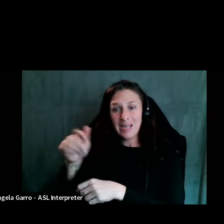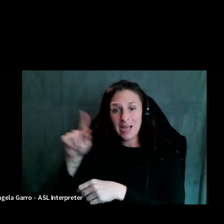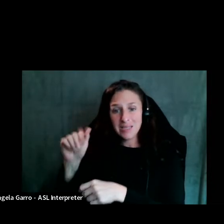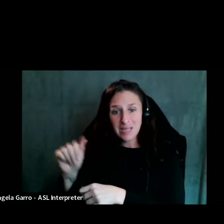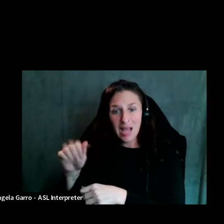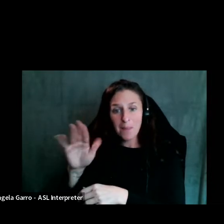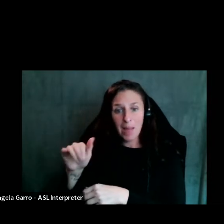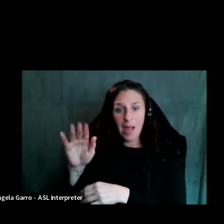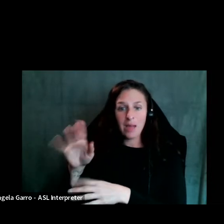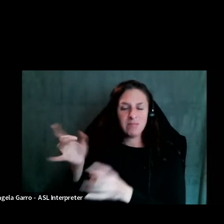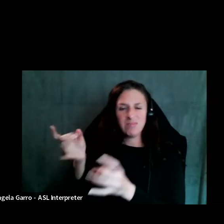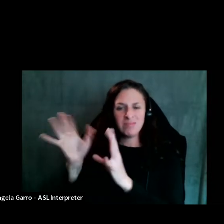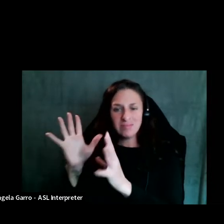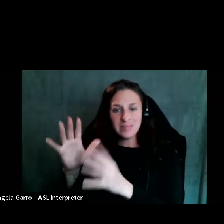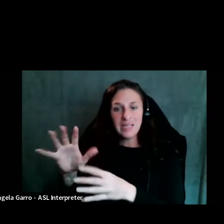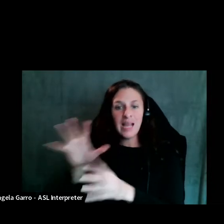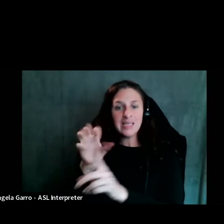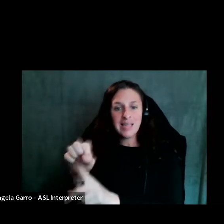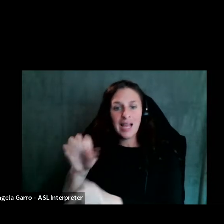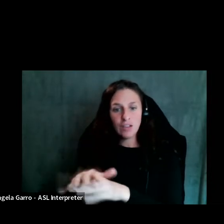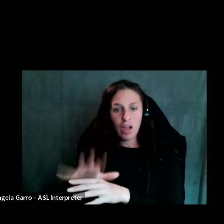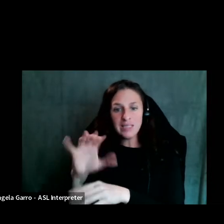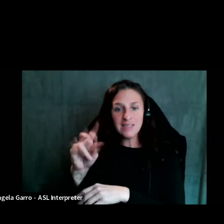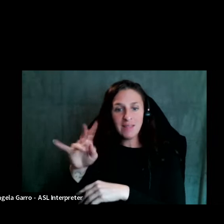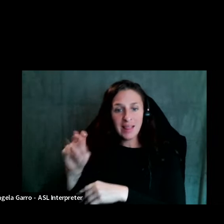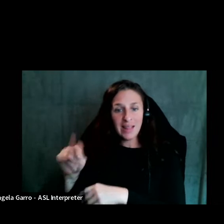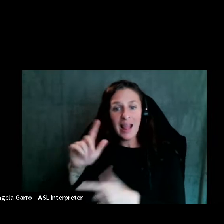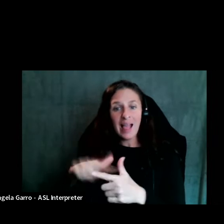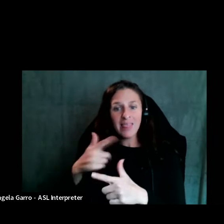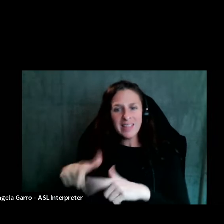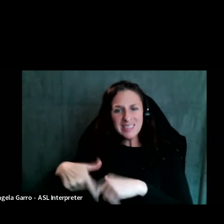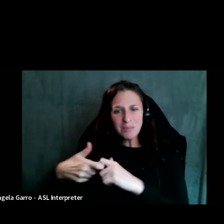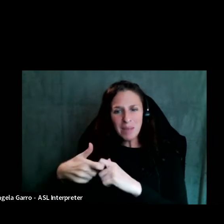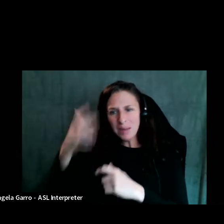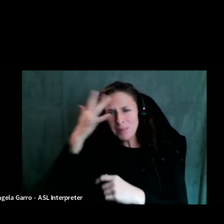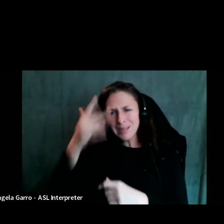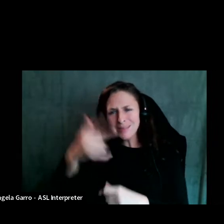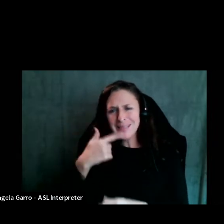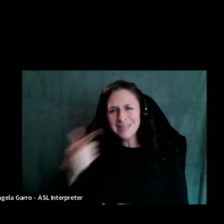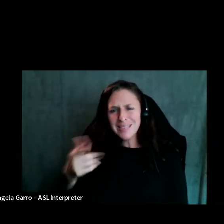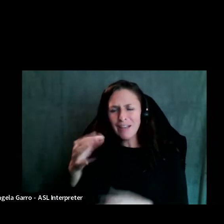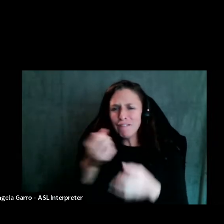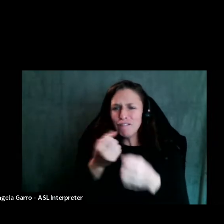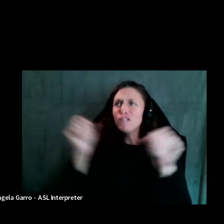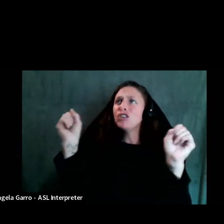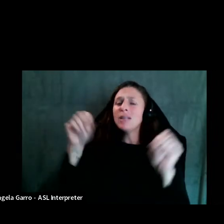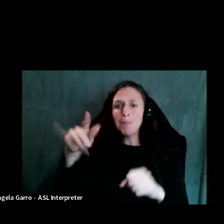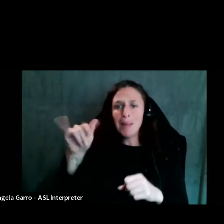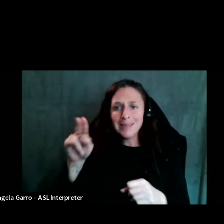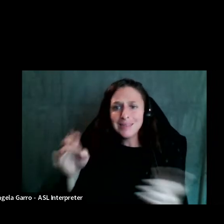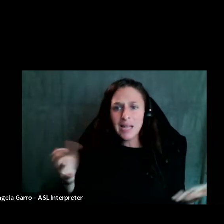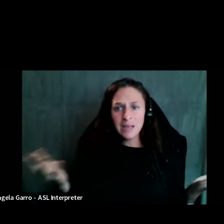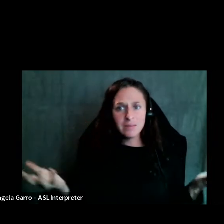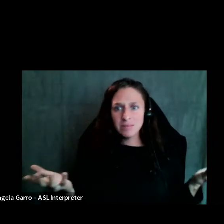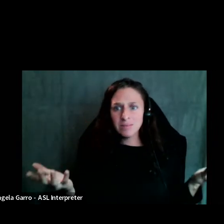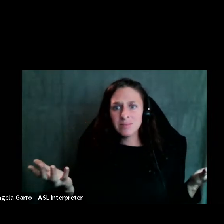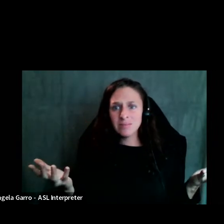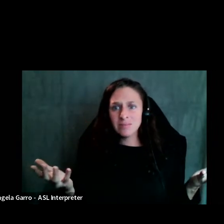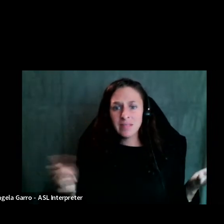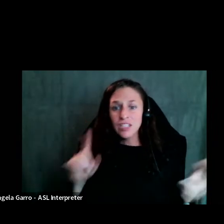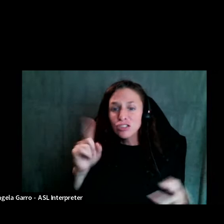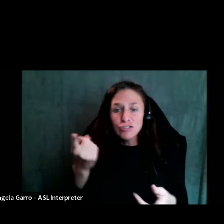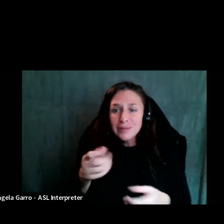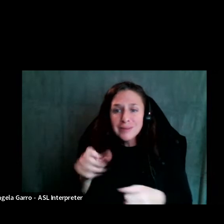on civilians. And then they got suspended because they say free Palestine. Jesus asking to be free